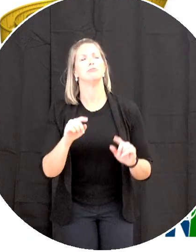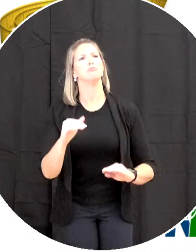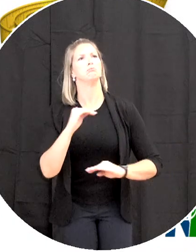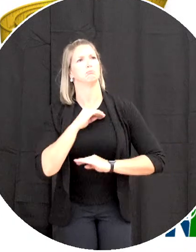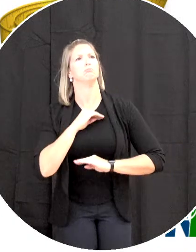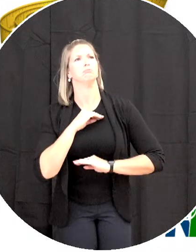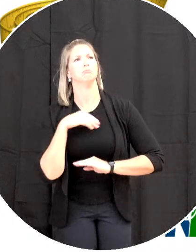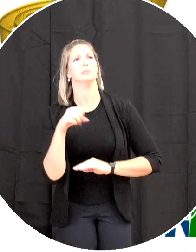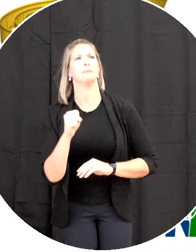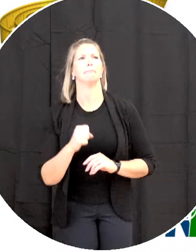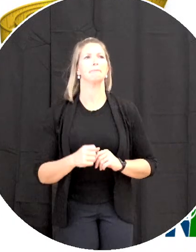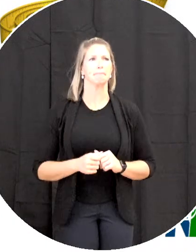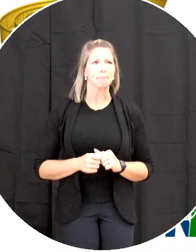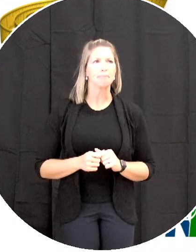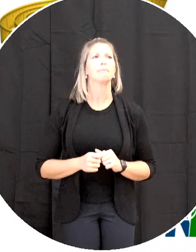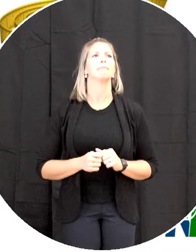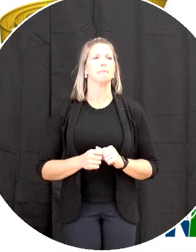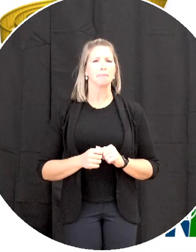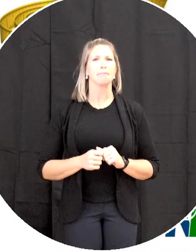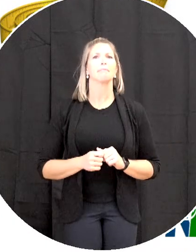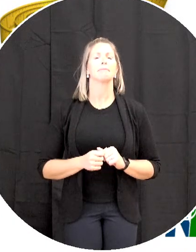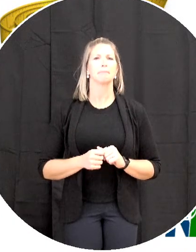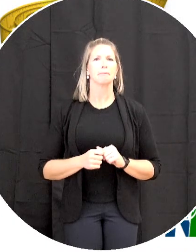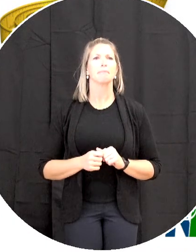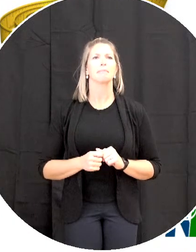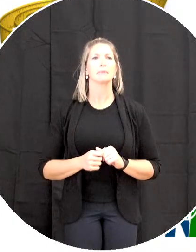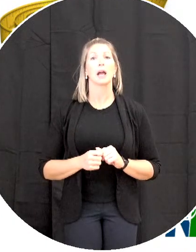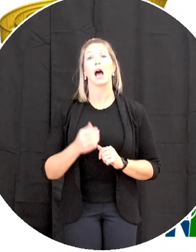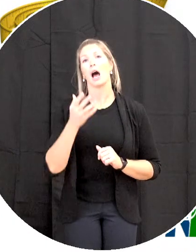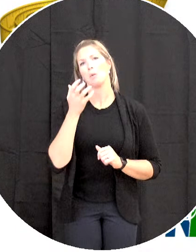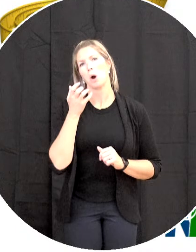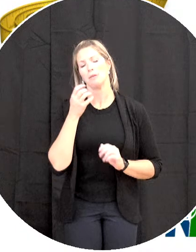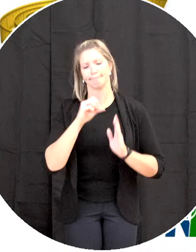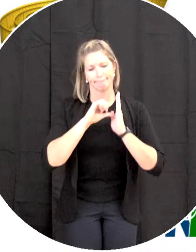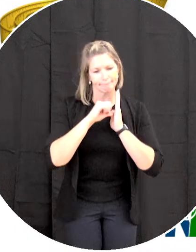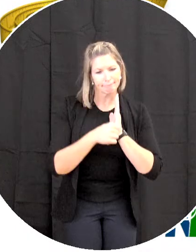one. I really want to single out our school administrators